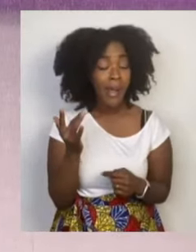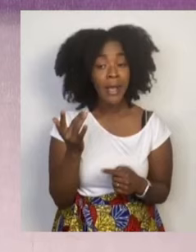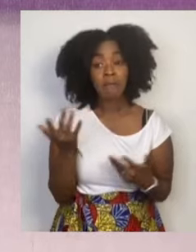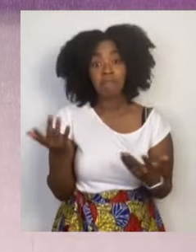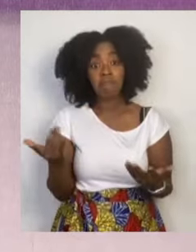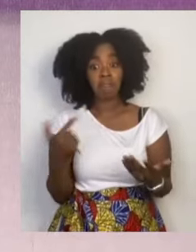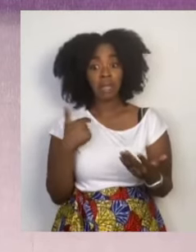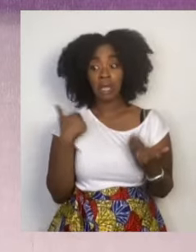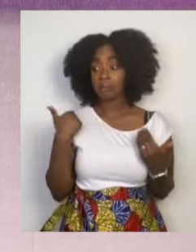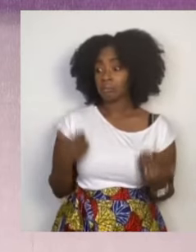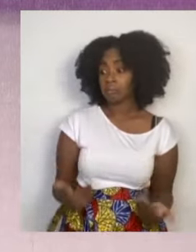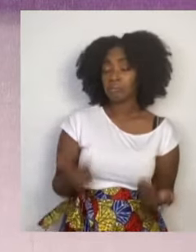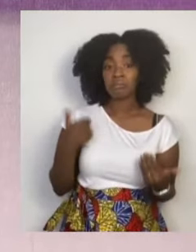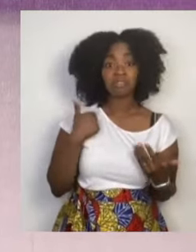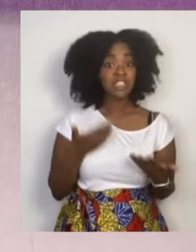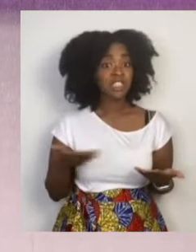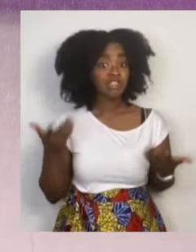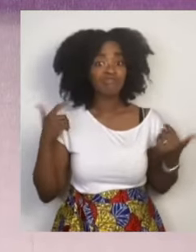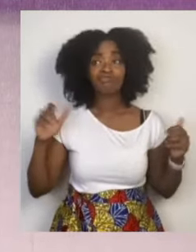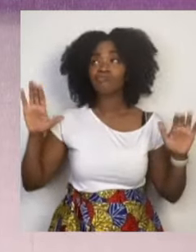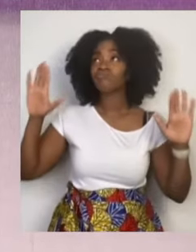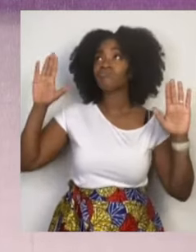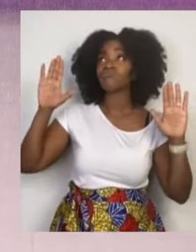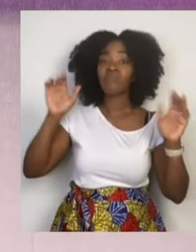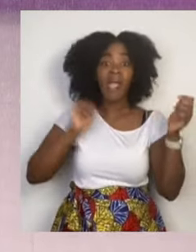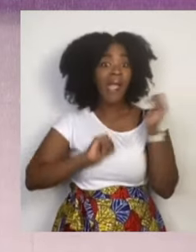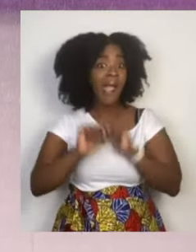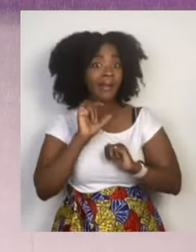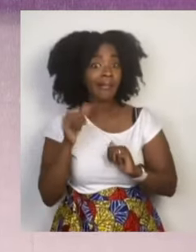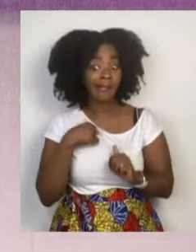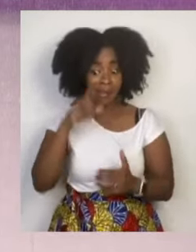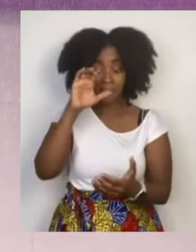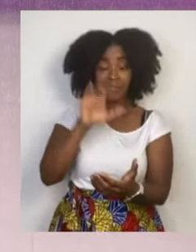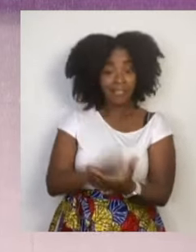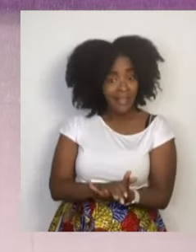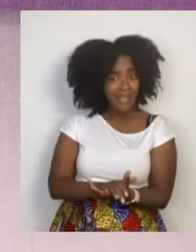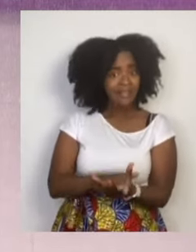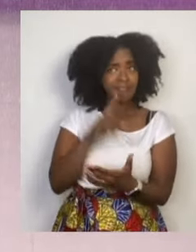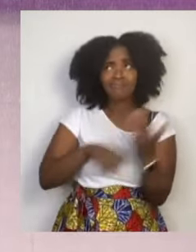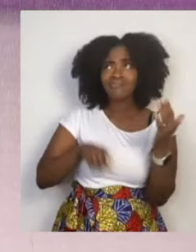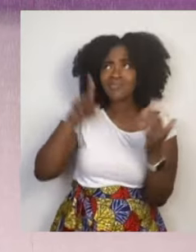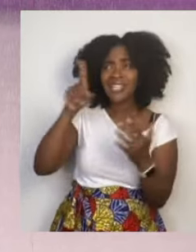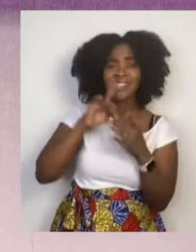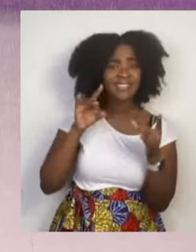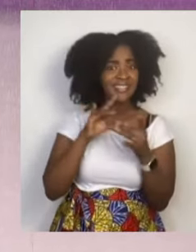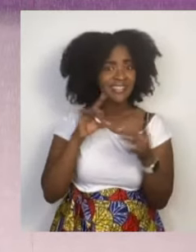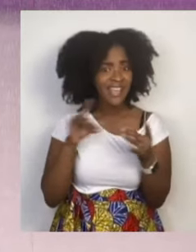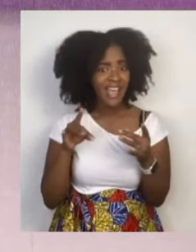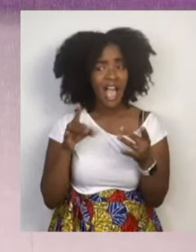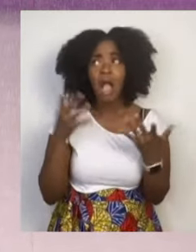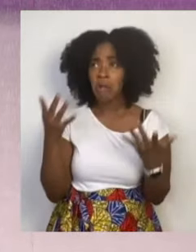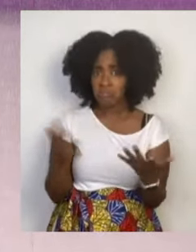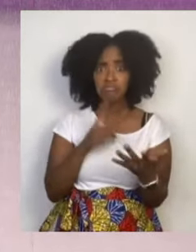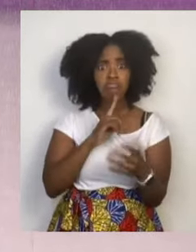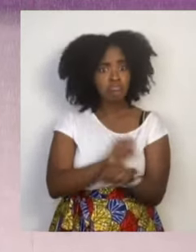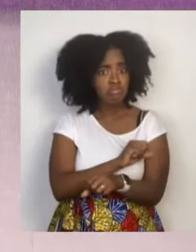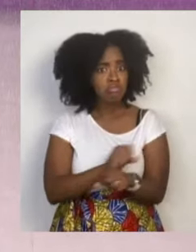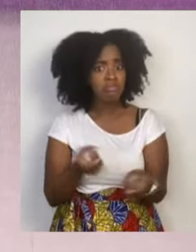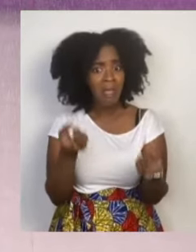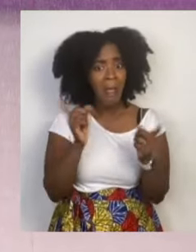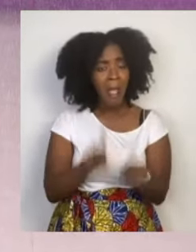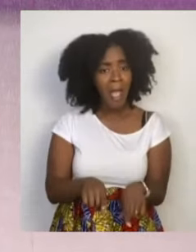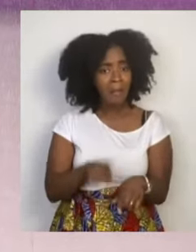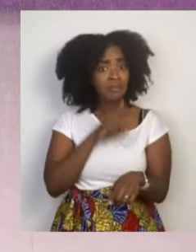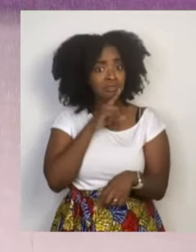my hand, acting like I believe that what God said is absolutely true. The